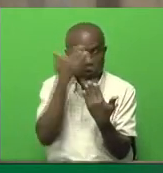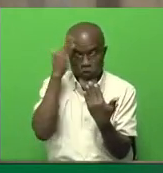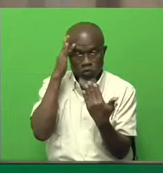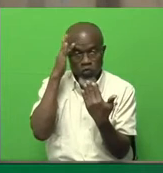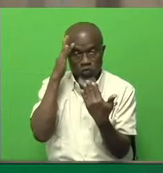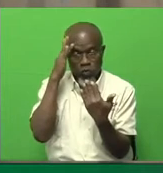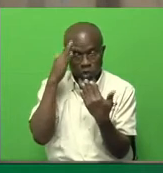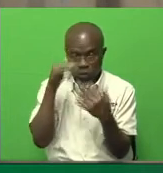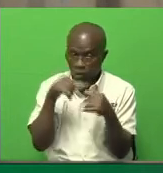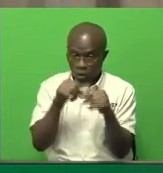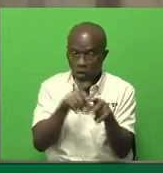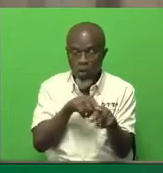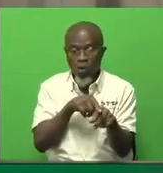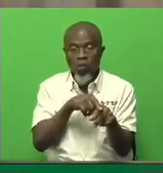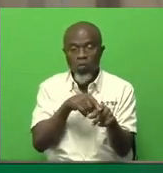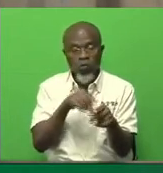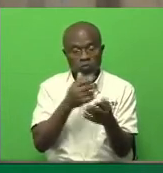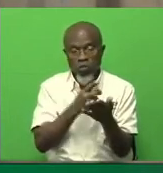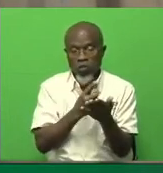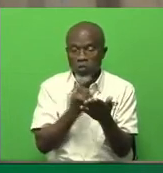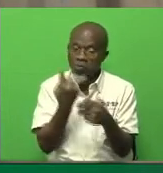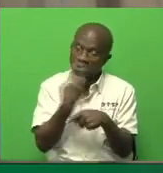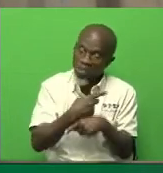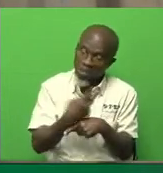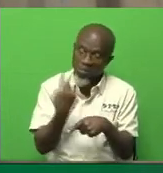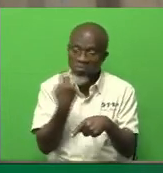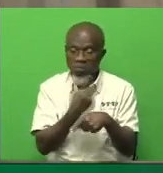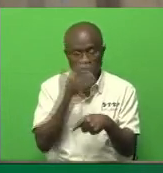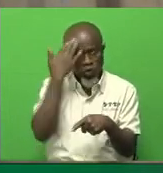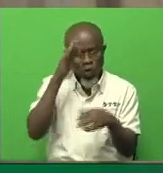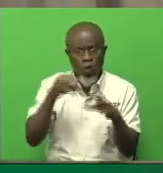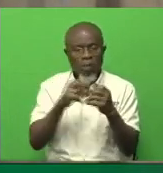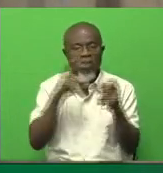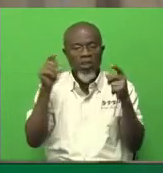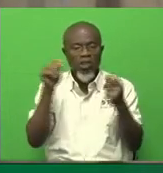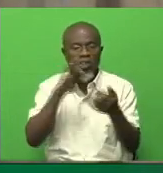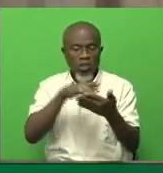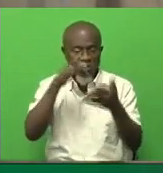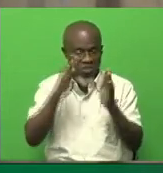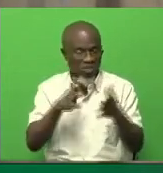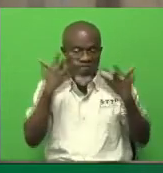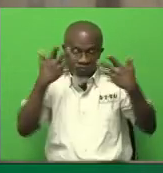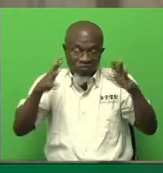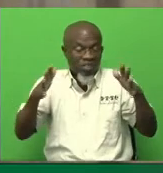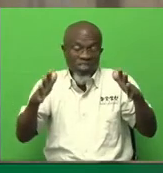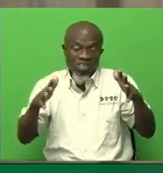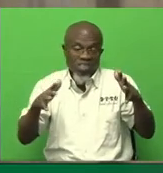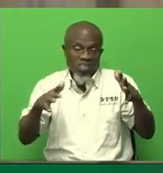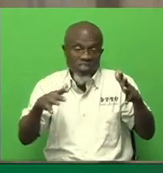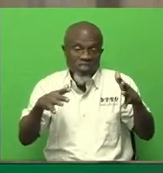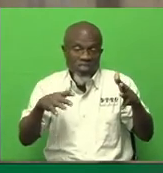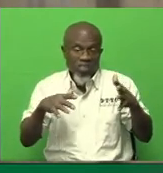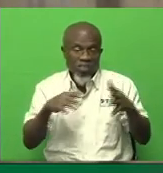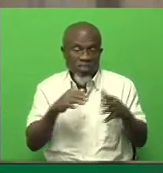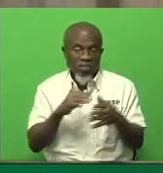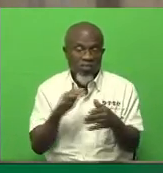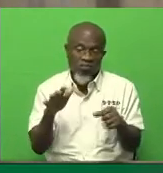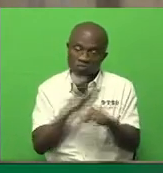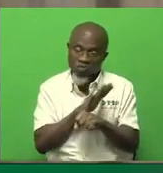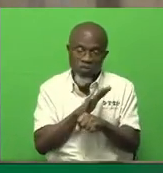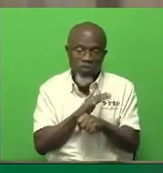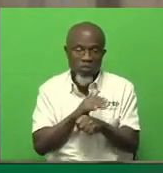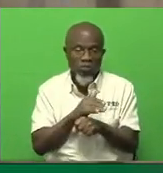we don't know for how many we don't know how many students completed we do not know whether or not the program